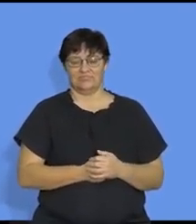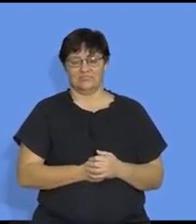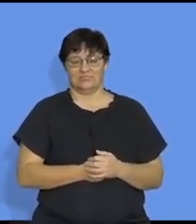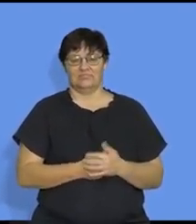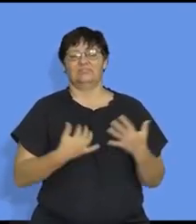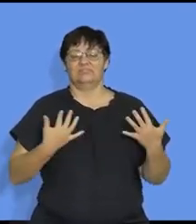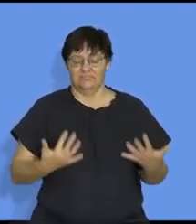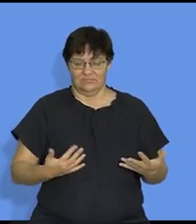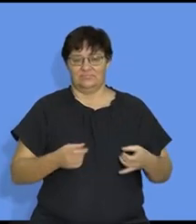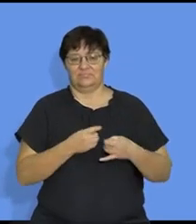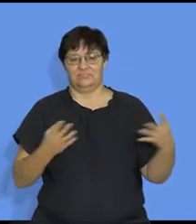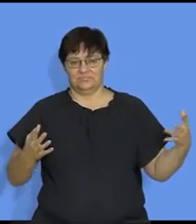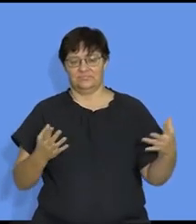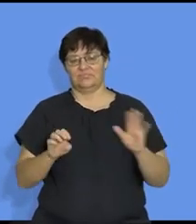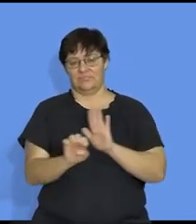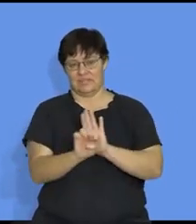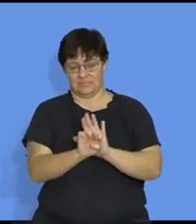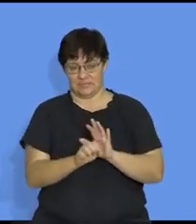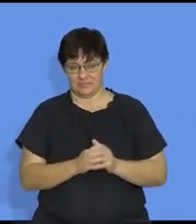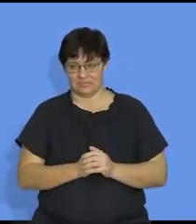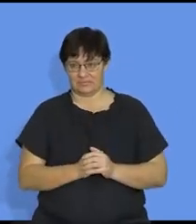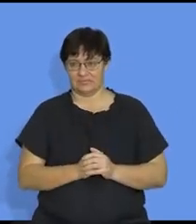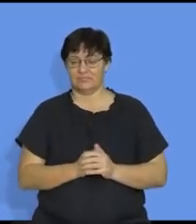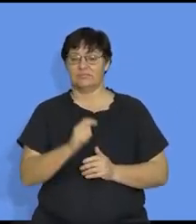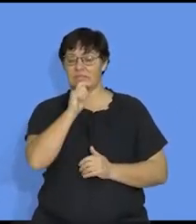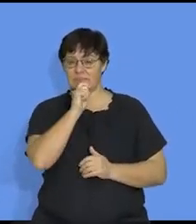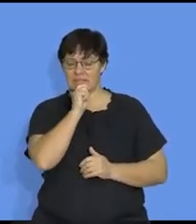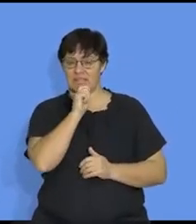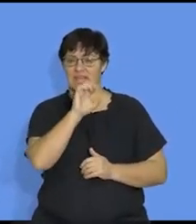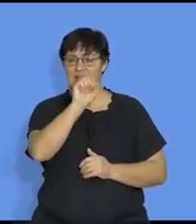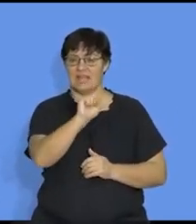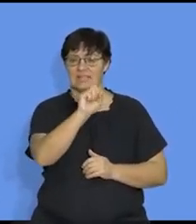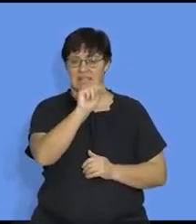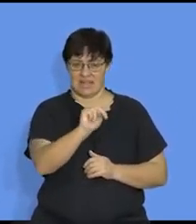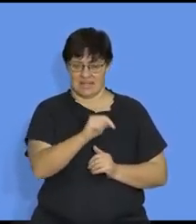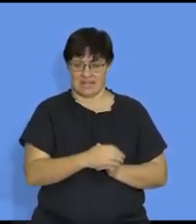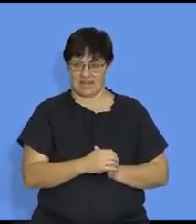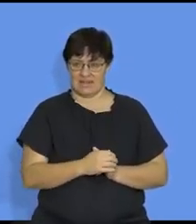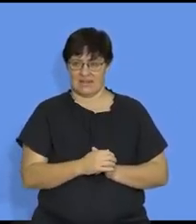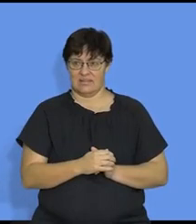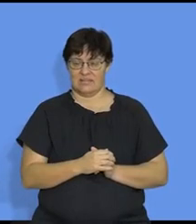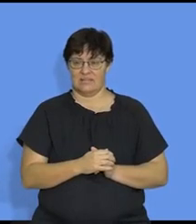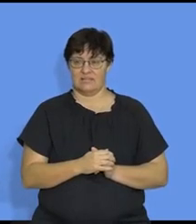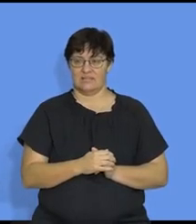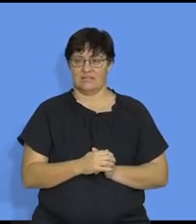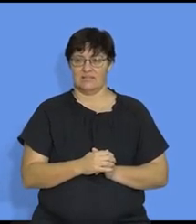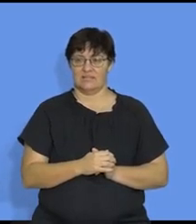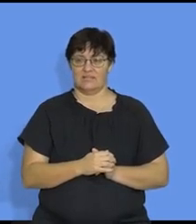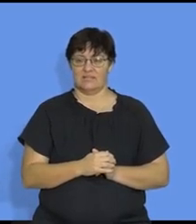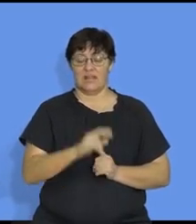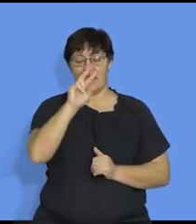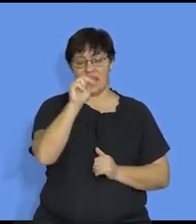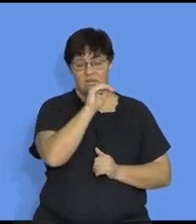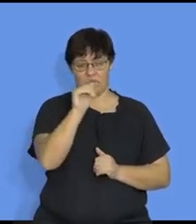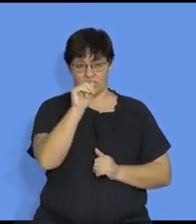So guys, let's get going with this example. I'm going to use the series form of Sn is equal